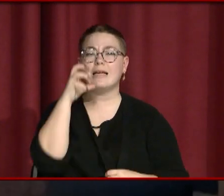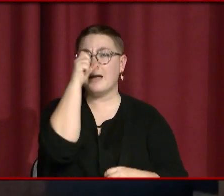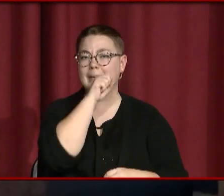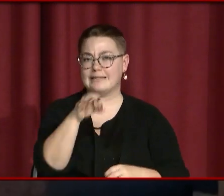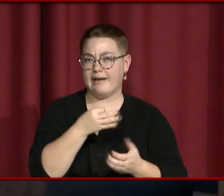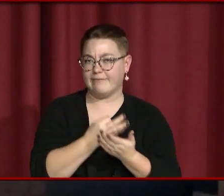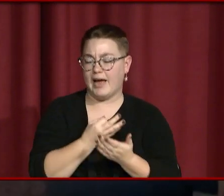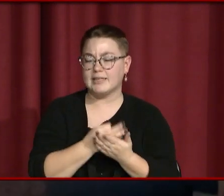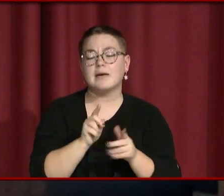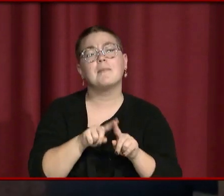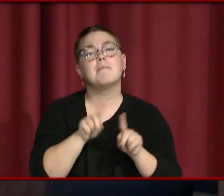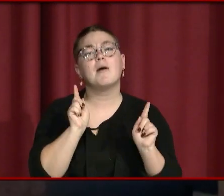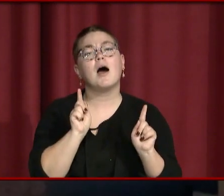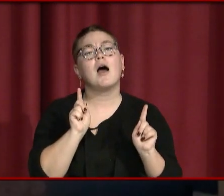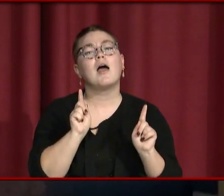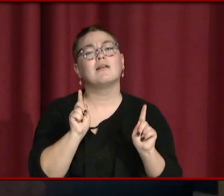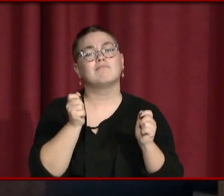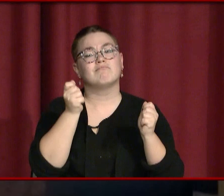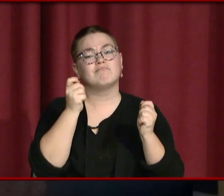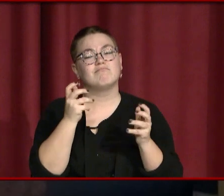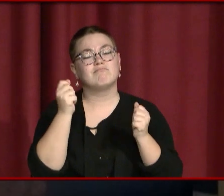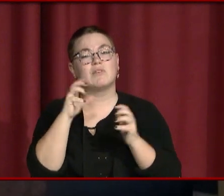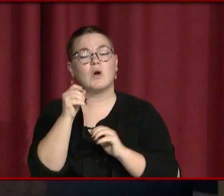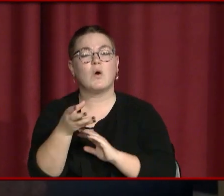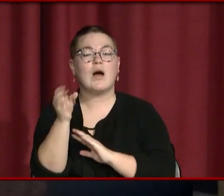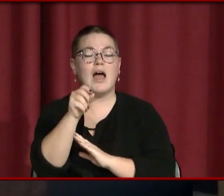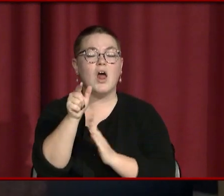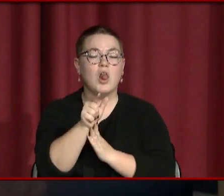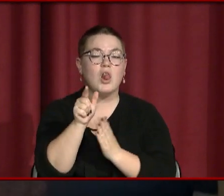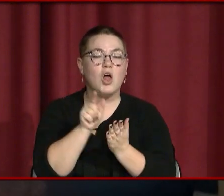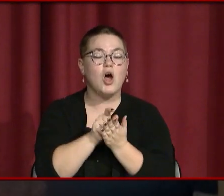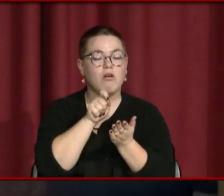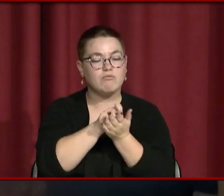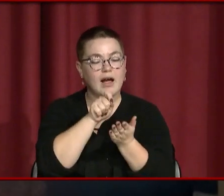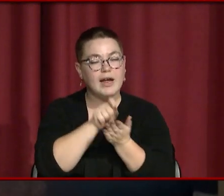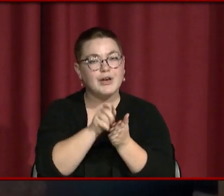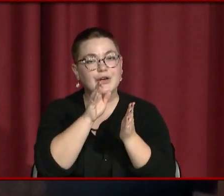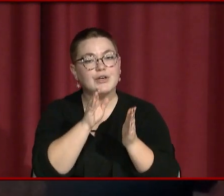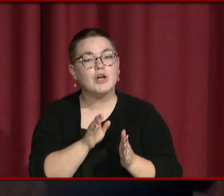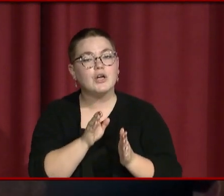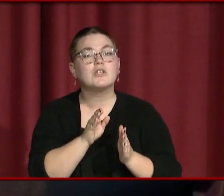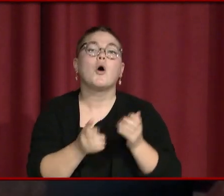Republican lawmakers continue to see a large